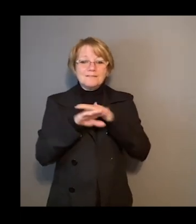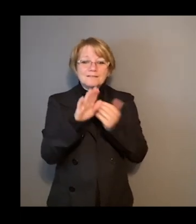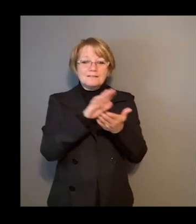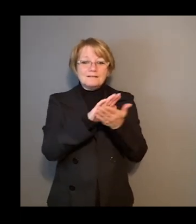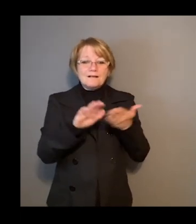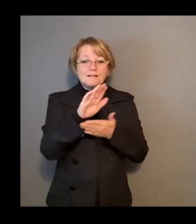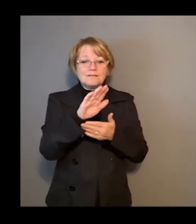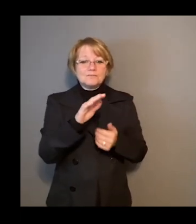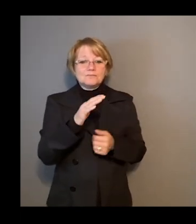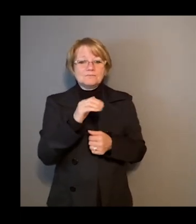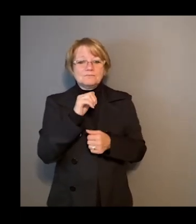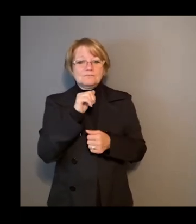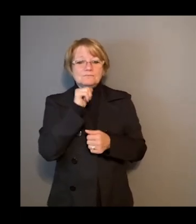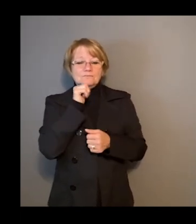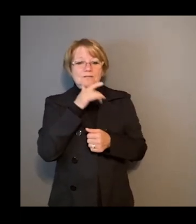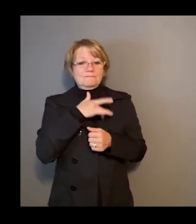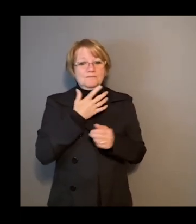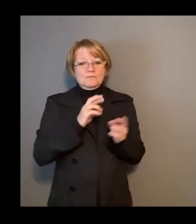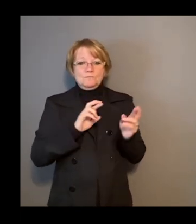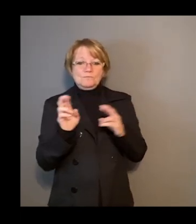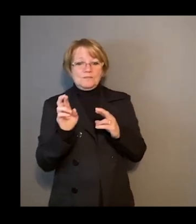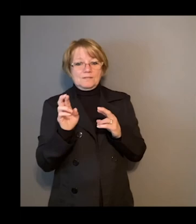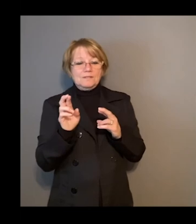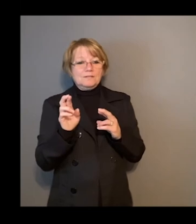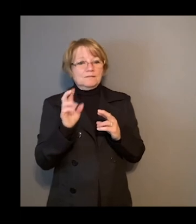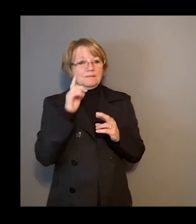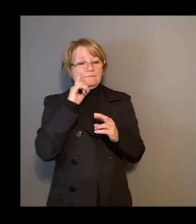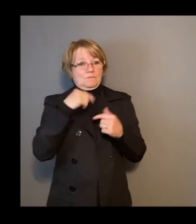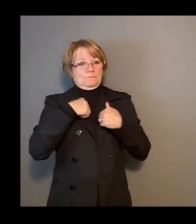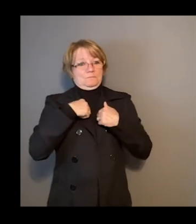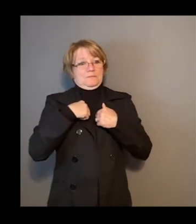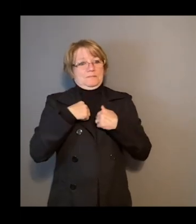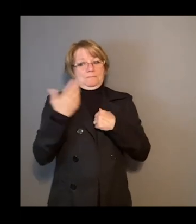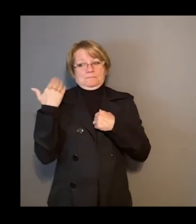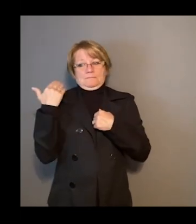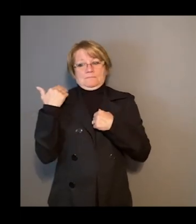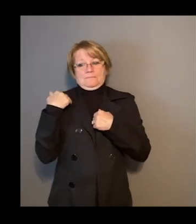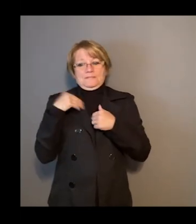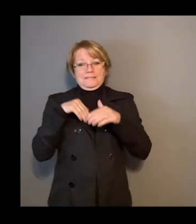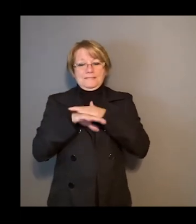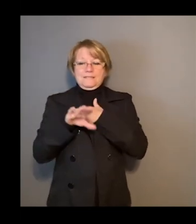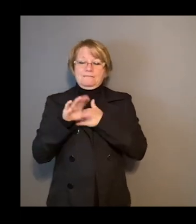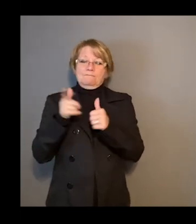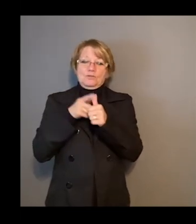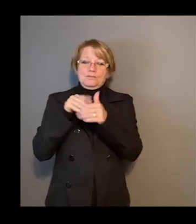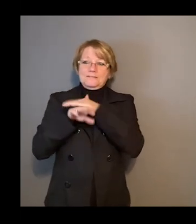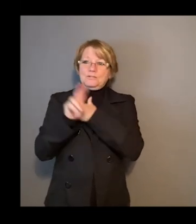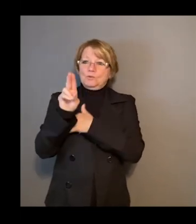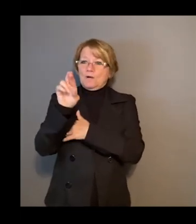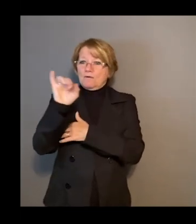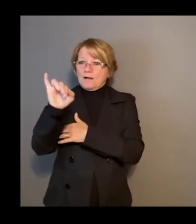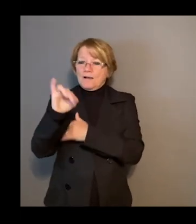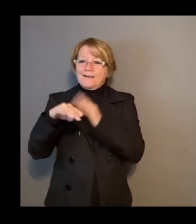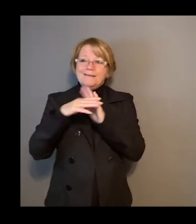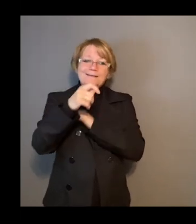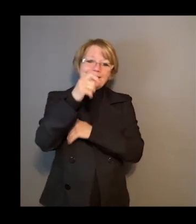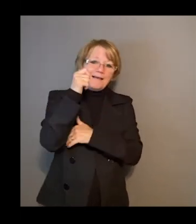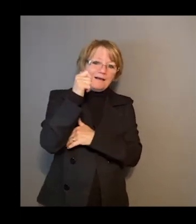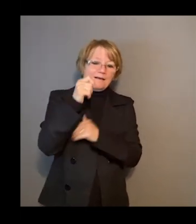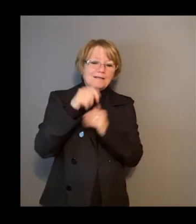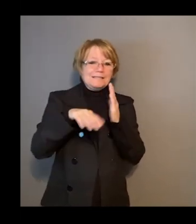like, for example, me, how I was going through it and I went to URI and I got kicked out of there and how everything happened there, like I'm in